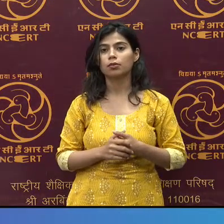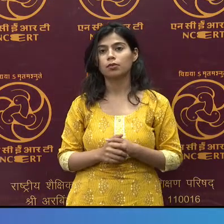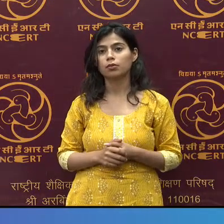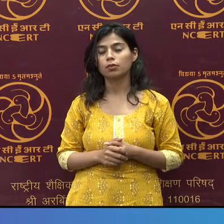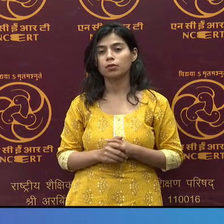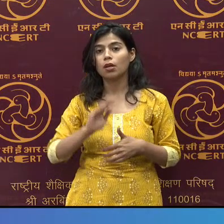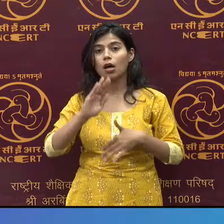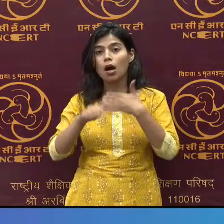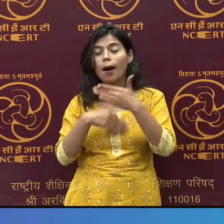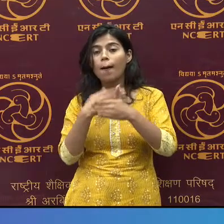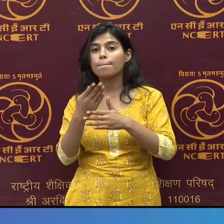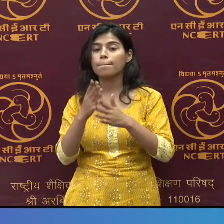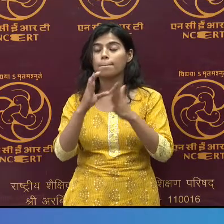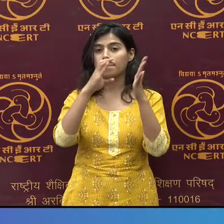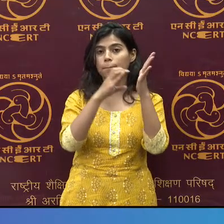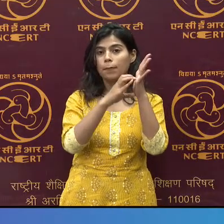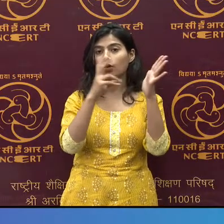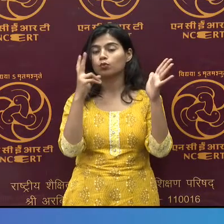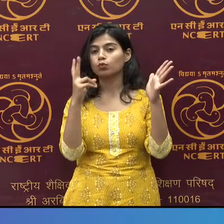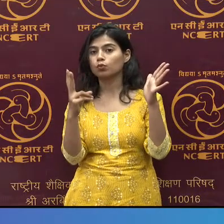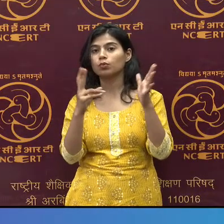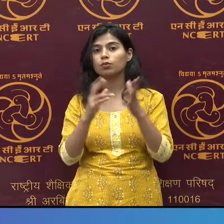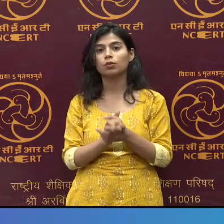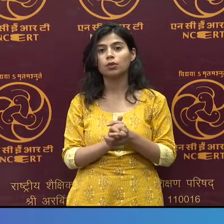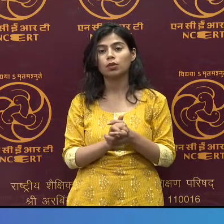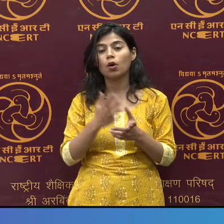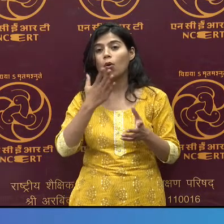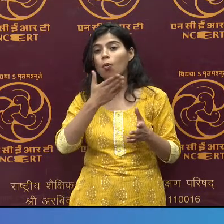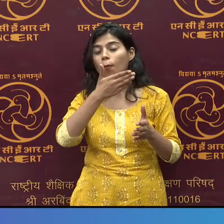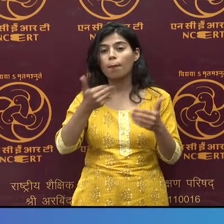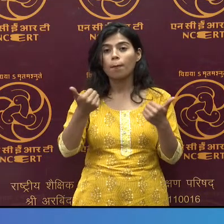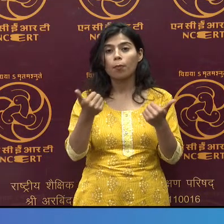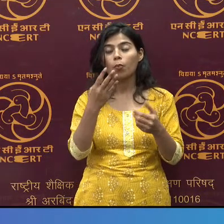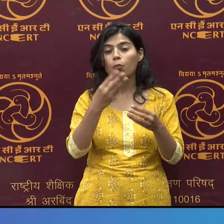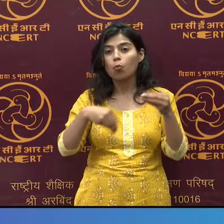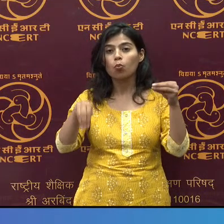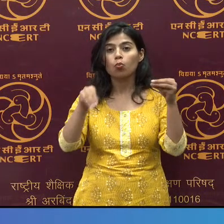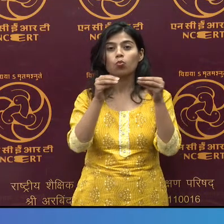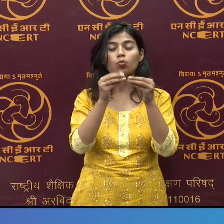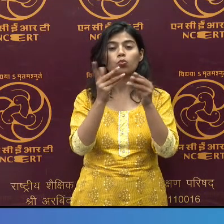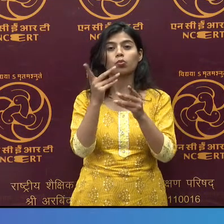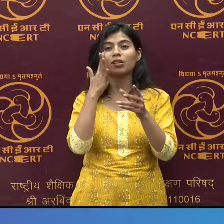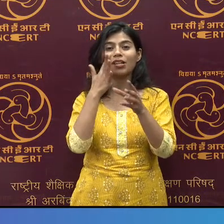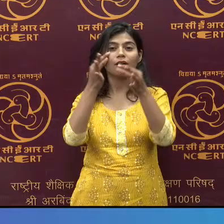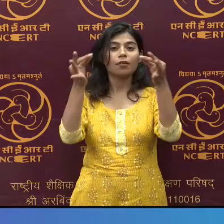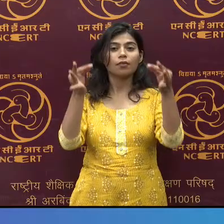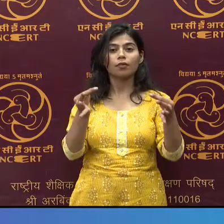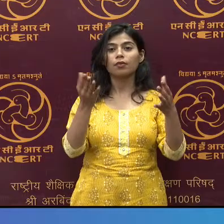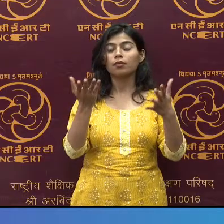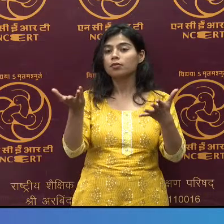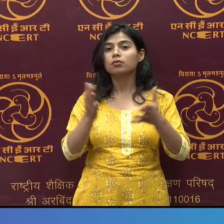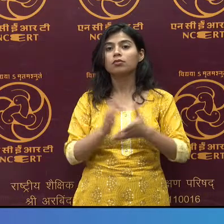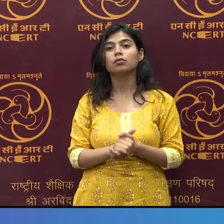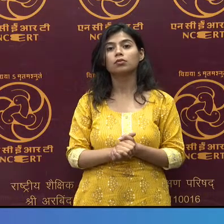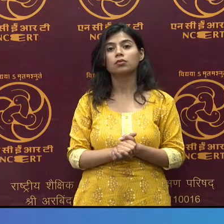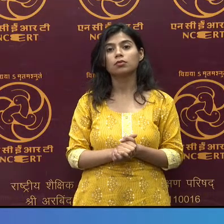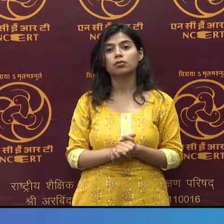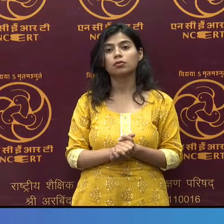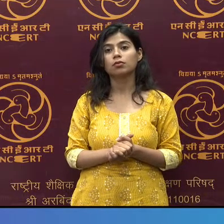2. Most private tuition centers or coaching institutes treat students as commodities instead of providing them